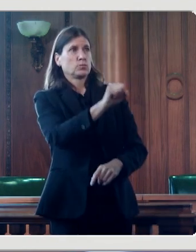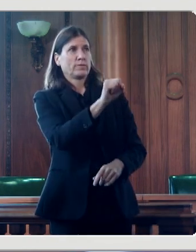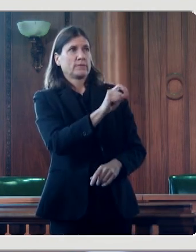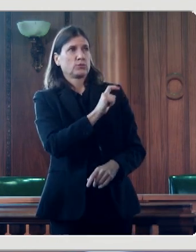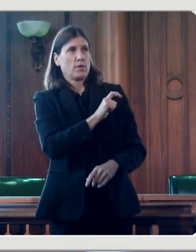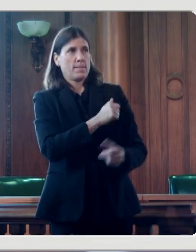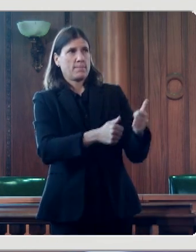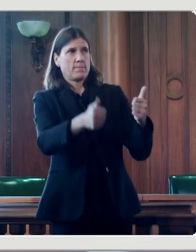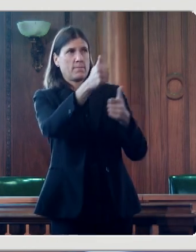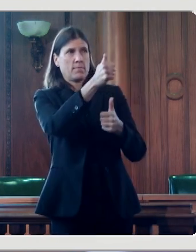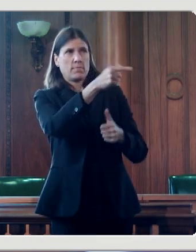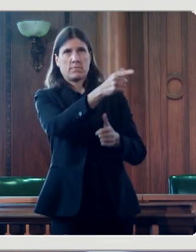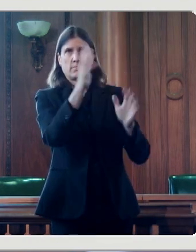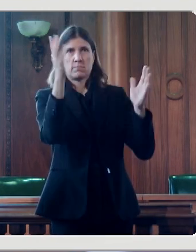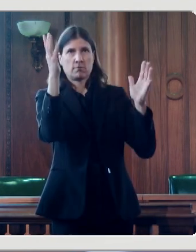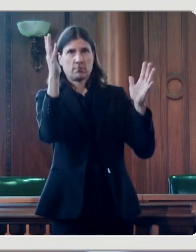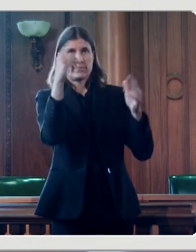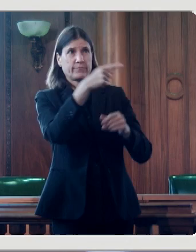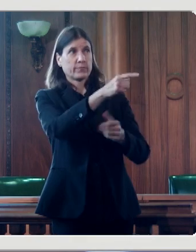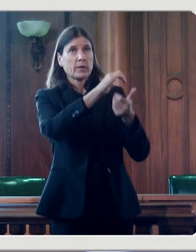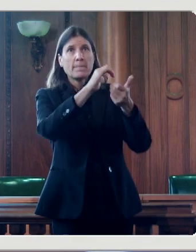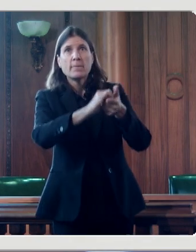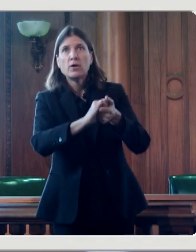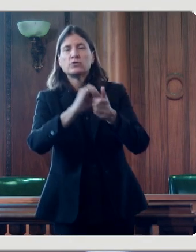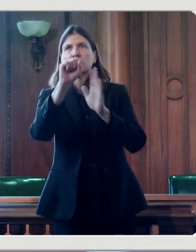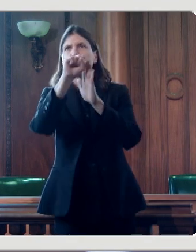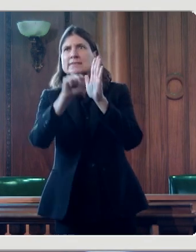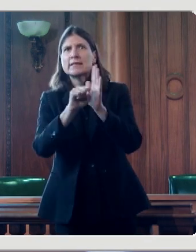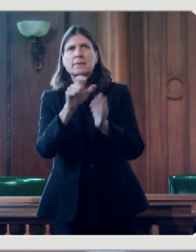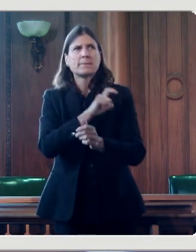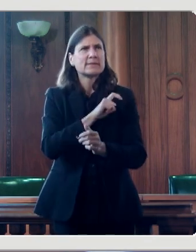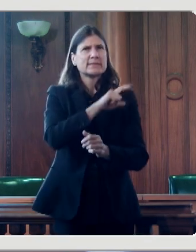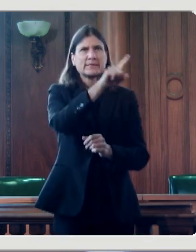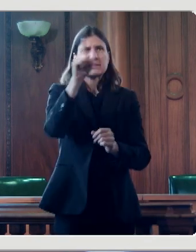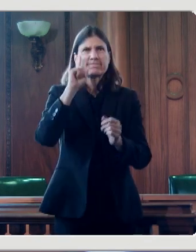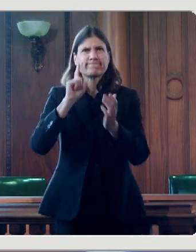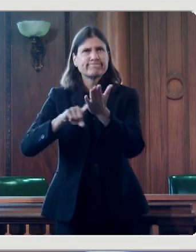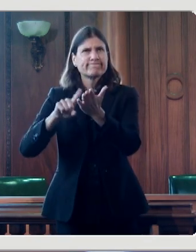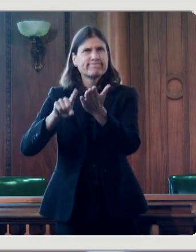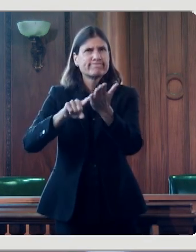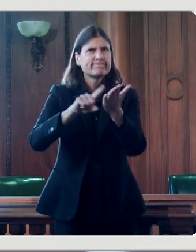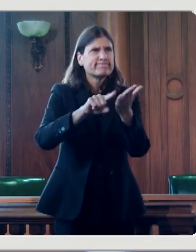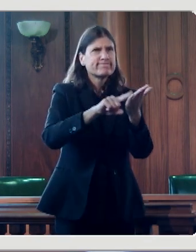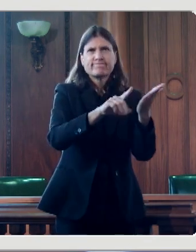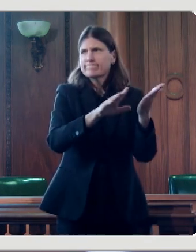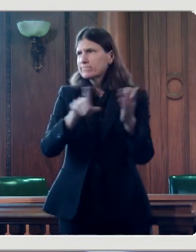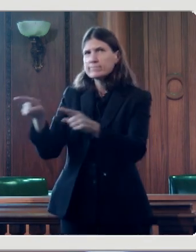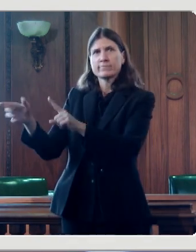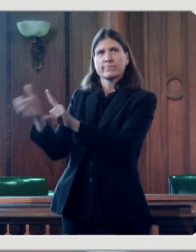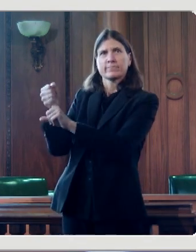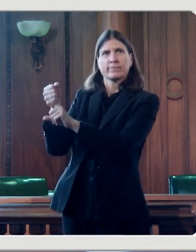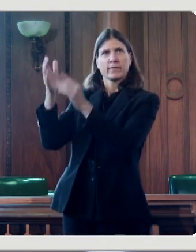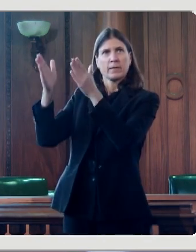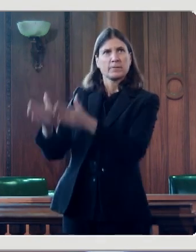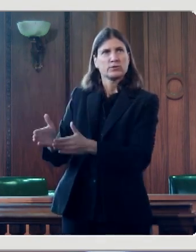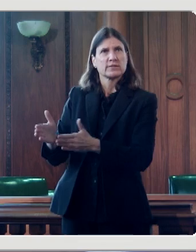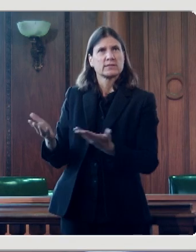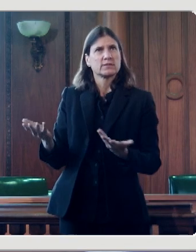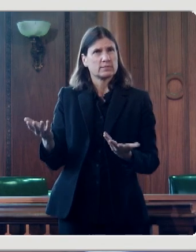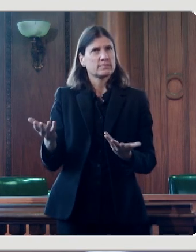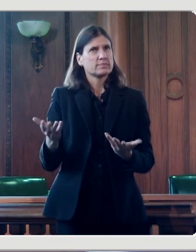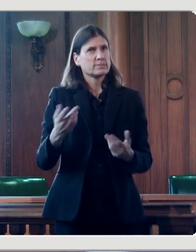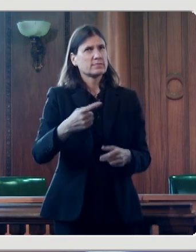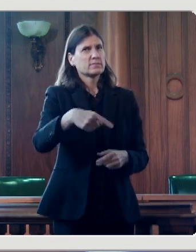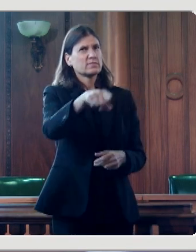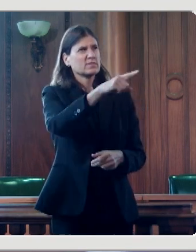and state police, especially Springfield Police Department. They were fired upon. The restraint that they showed